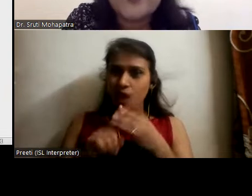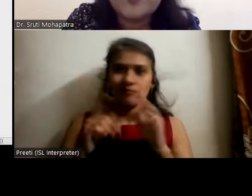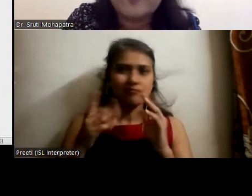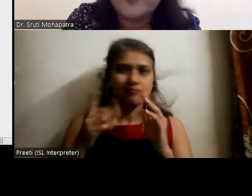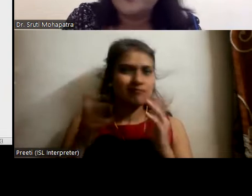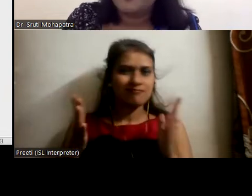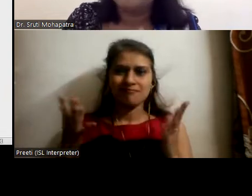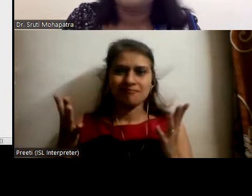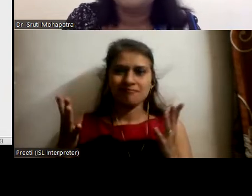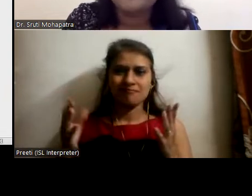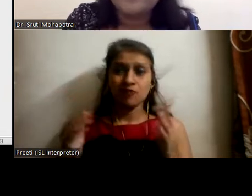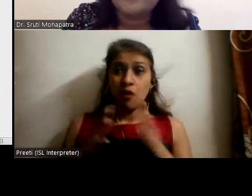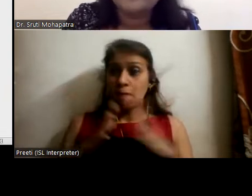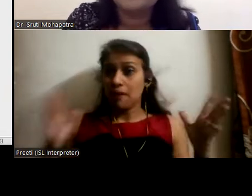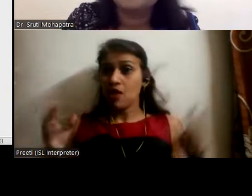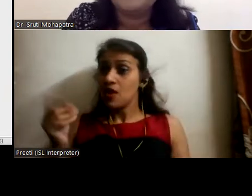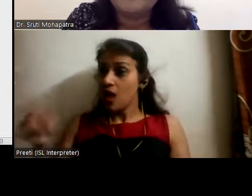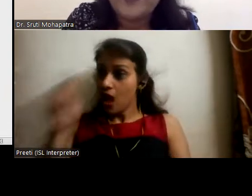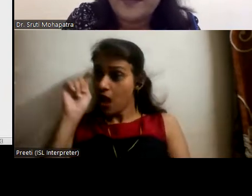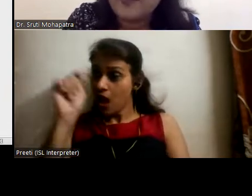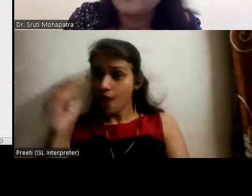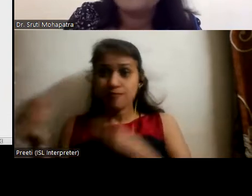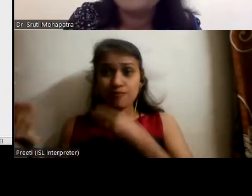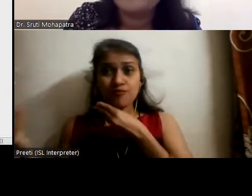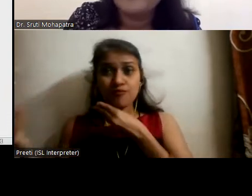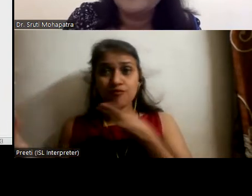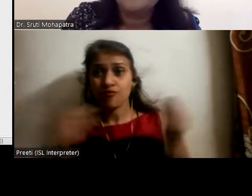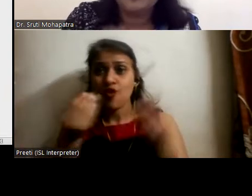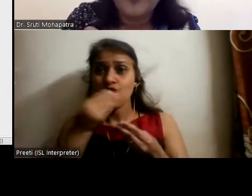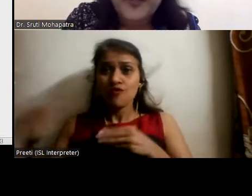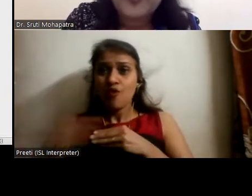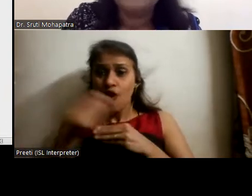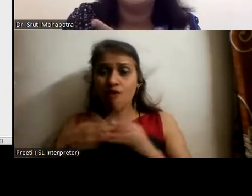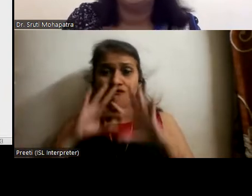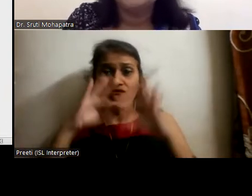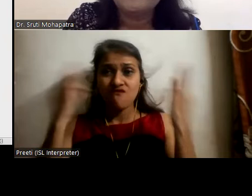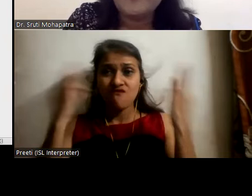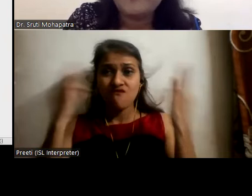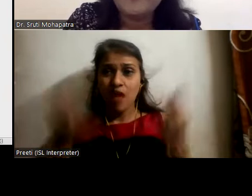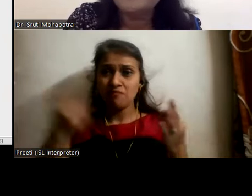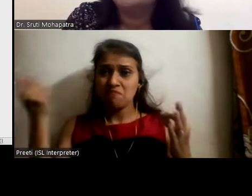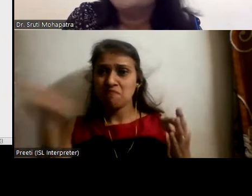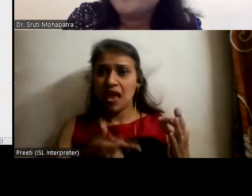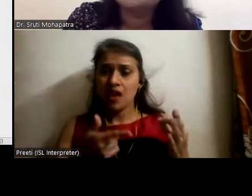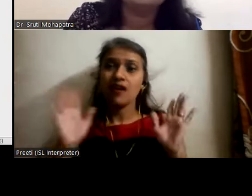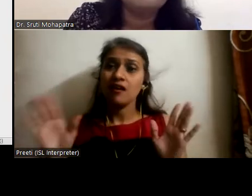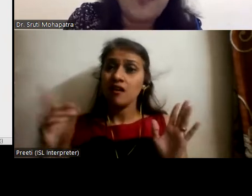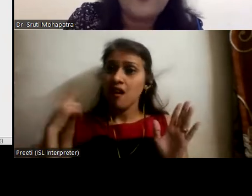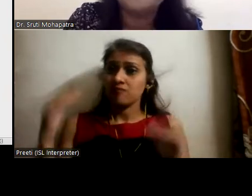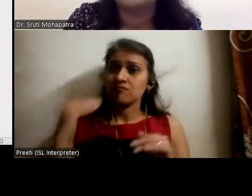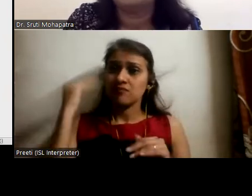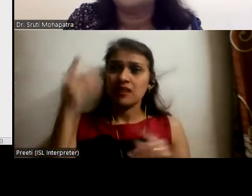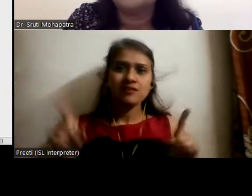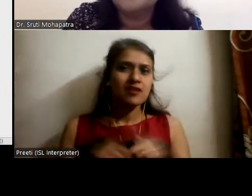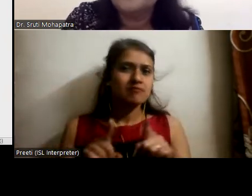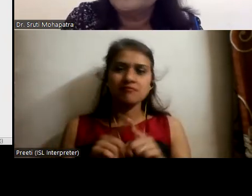broad sense of it, a bread earner, the supreme bread earner of the family, a person who can lead a family, these have not